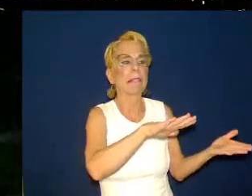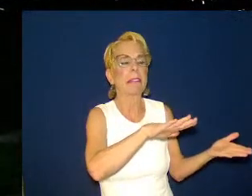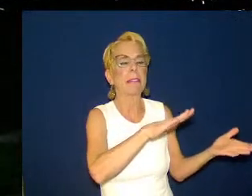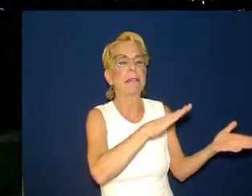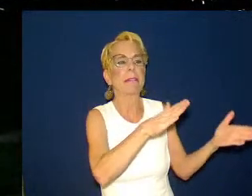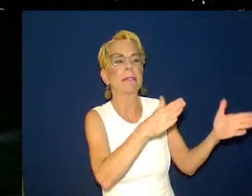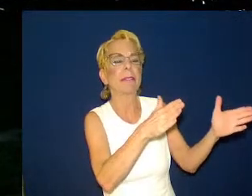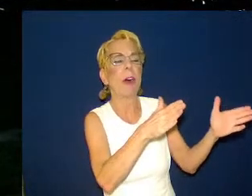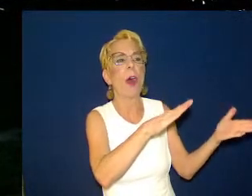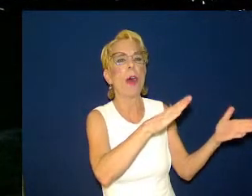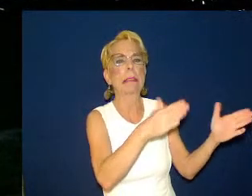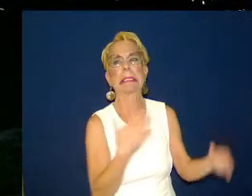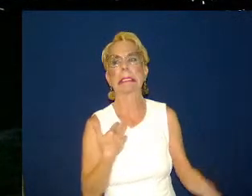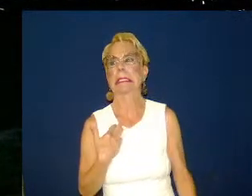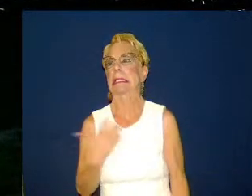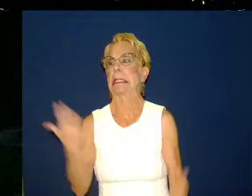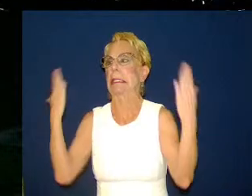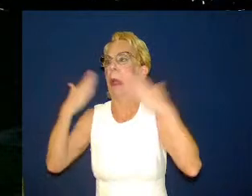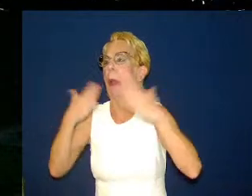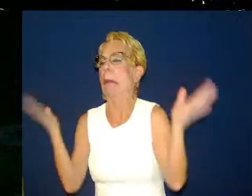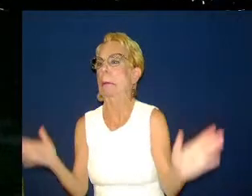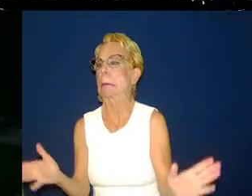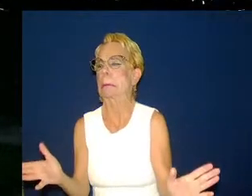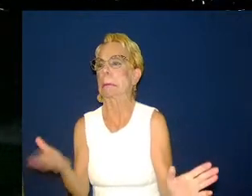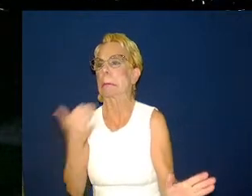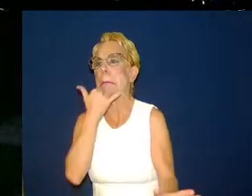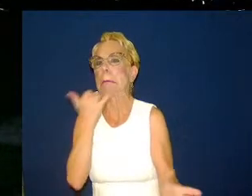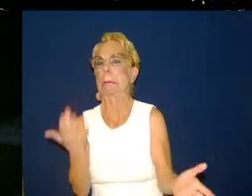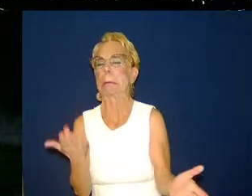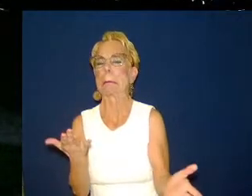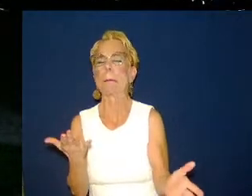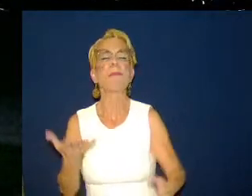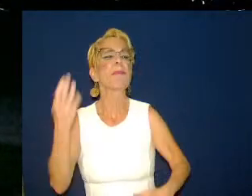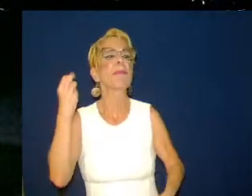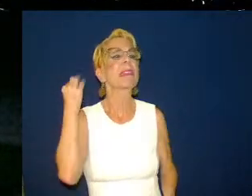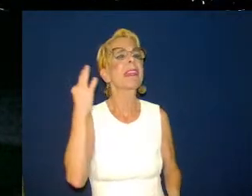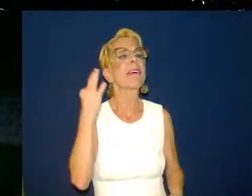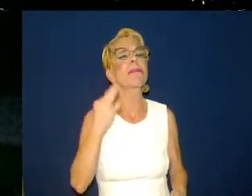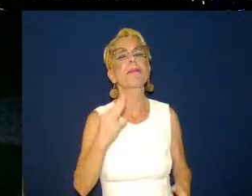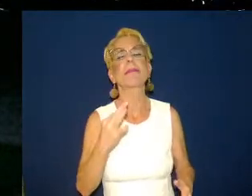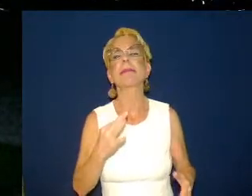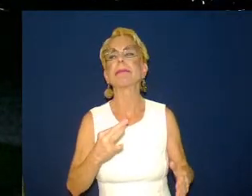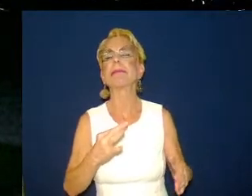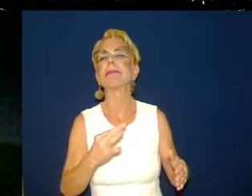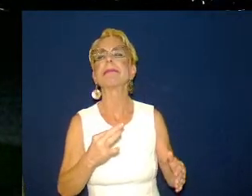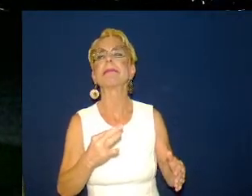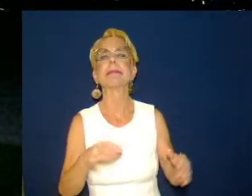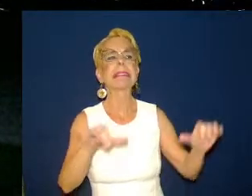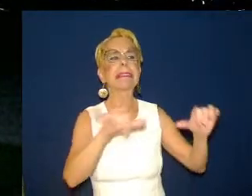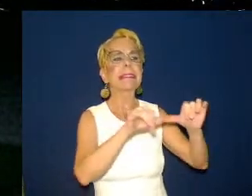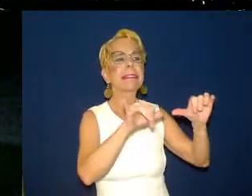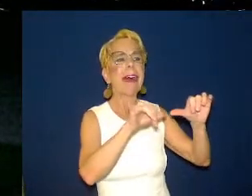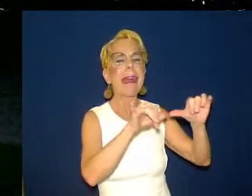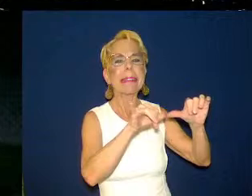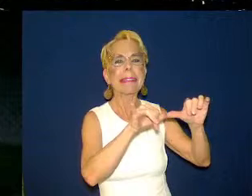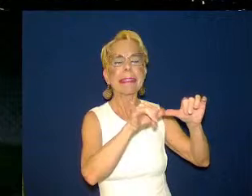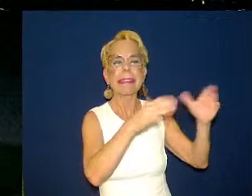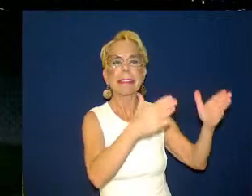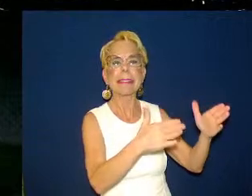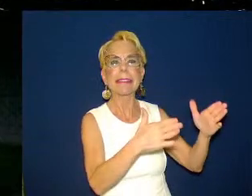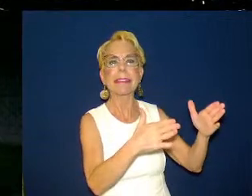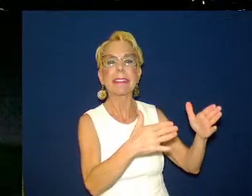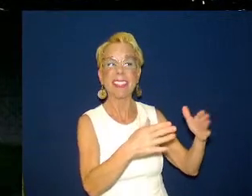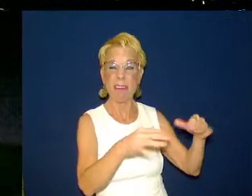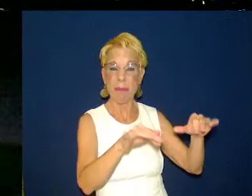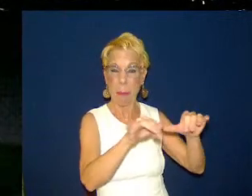check that out. Leaning Tower of Pisa doesn't fall on our building. So, yeah. But by the way, the Leaning Tower of Pisa is leaning in a way